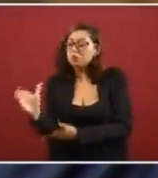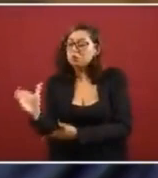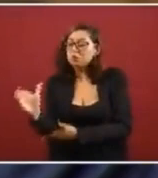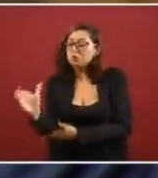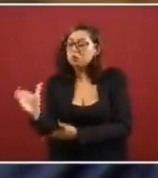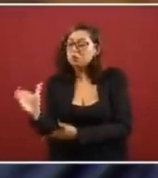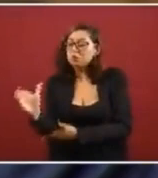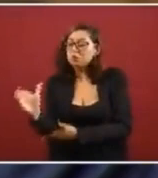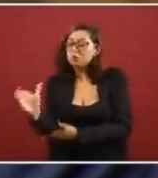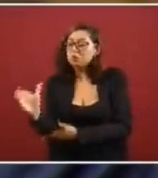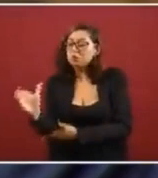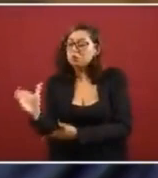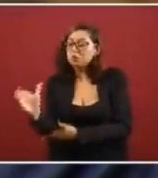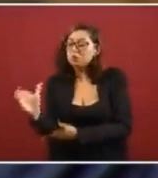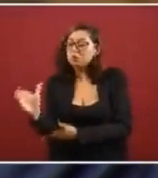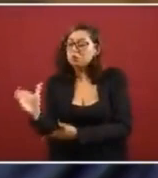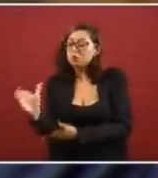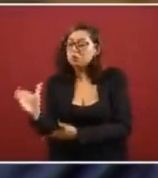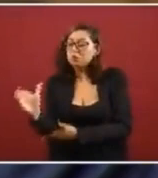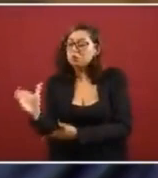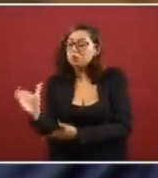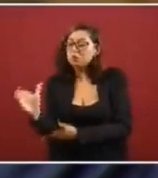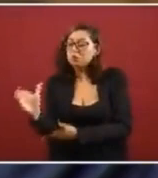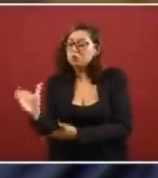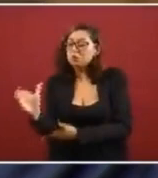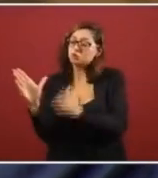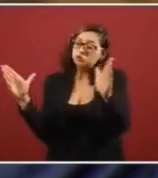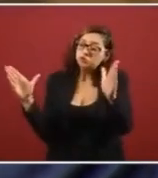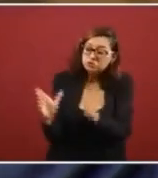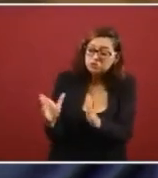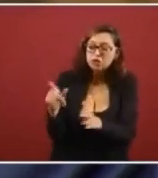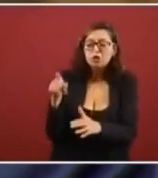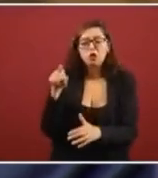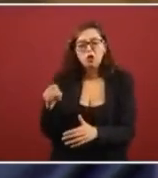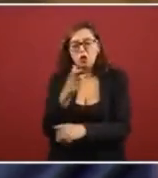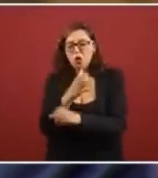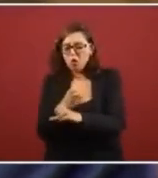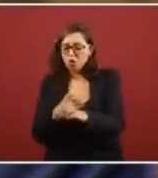sell them to and the places that store them